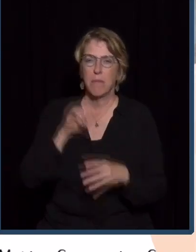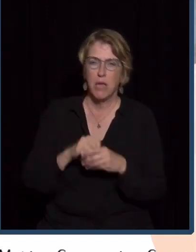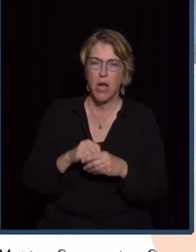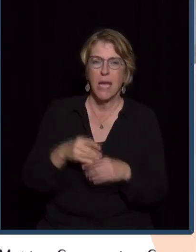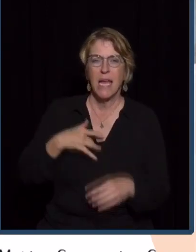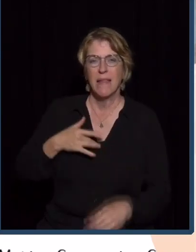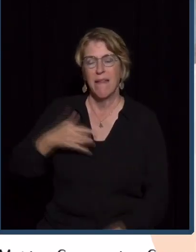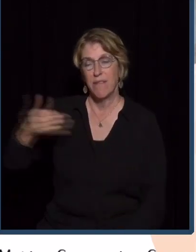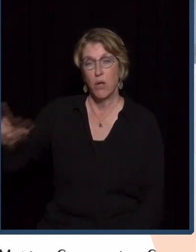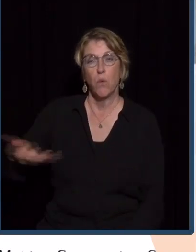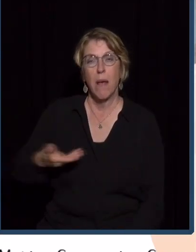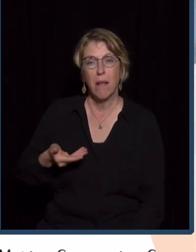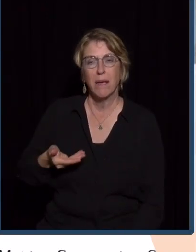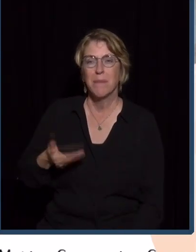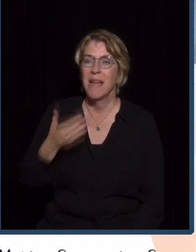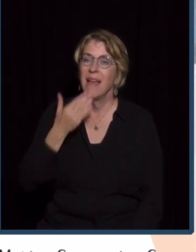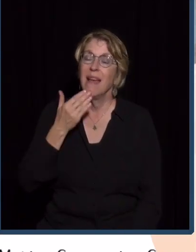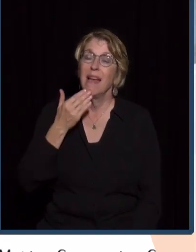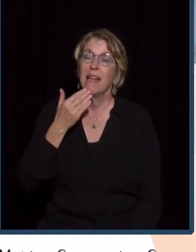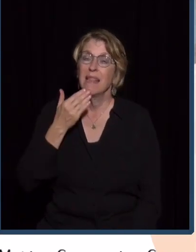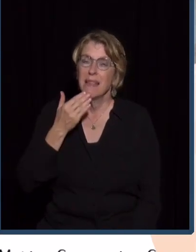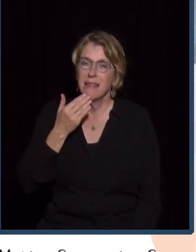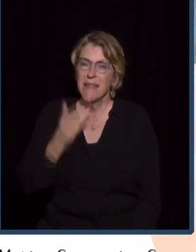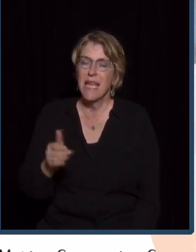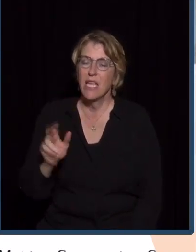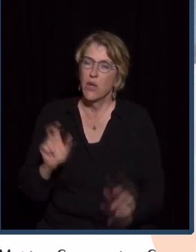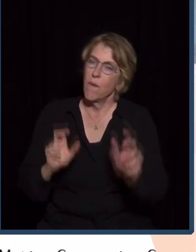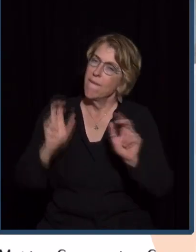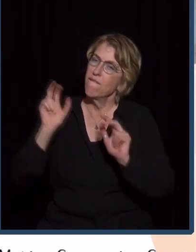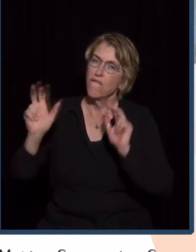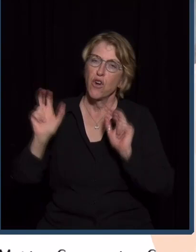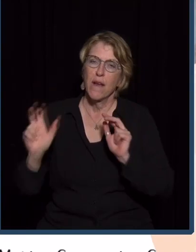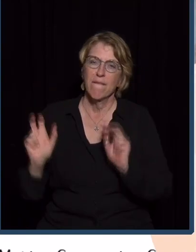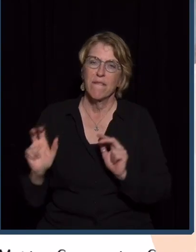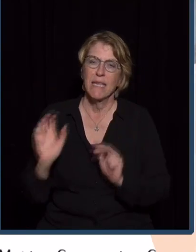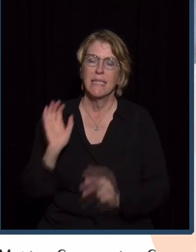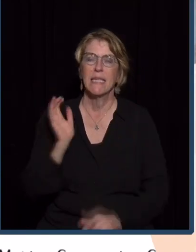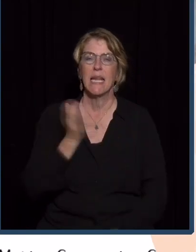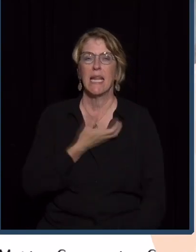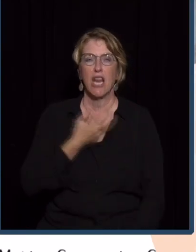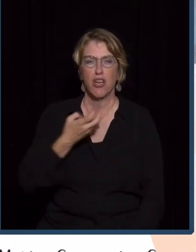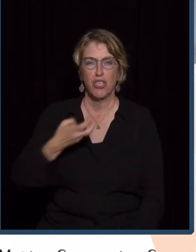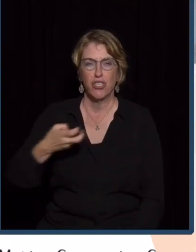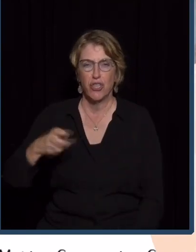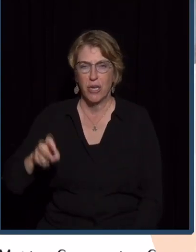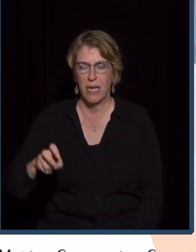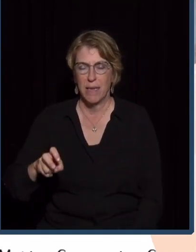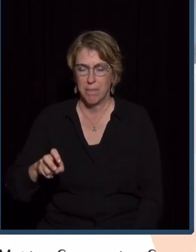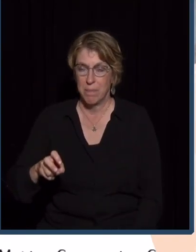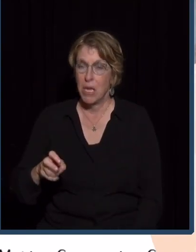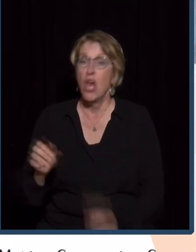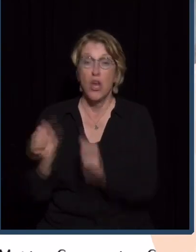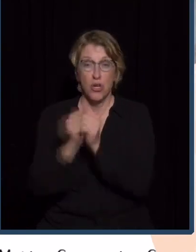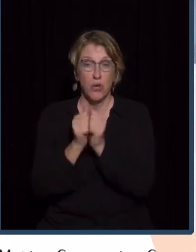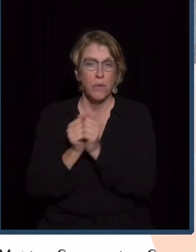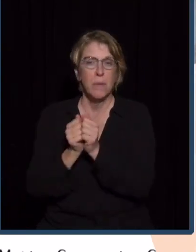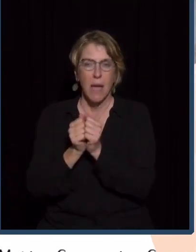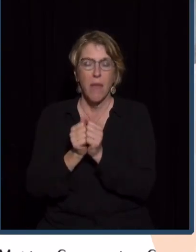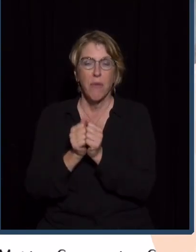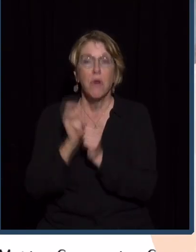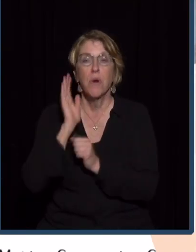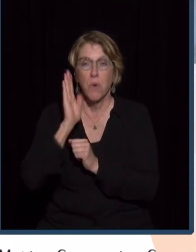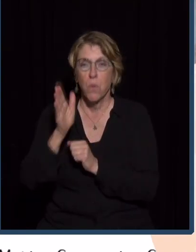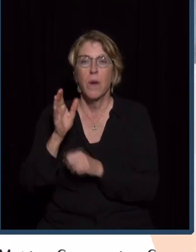welcome. Thank you for investing in this journey. We are in this together.